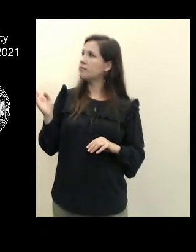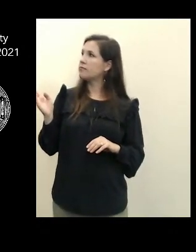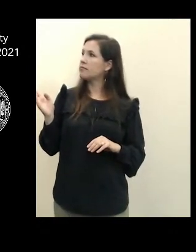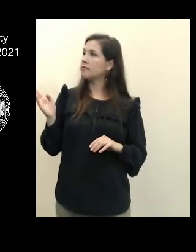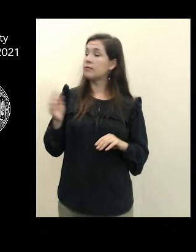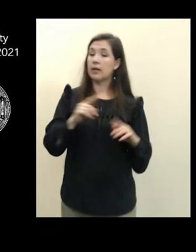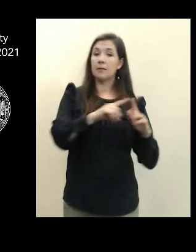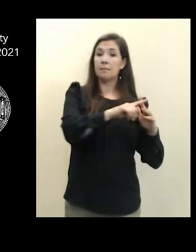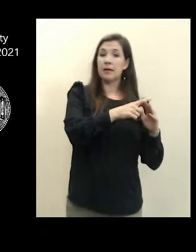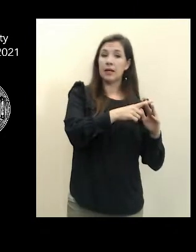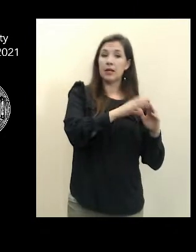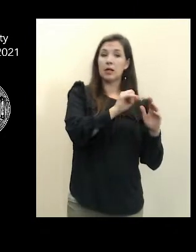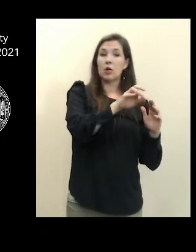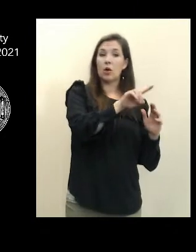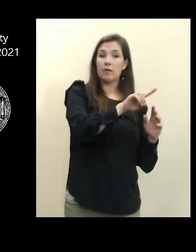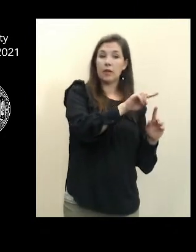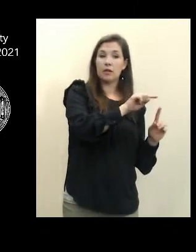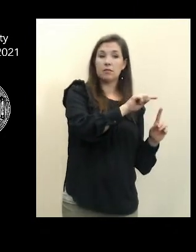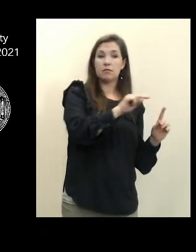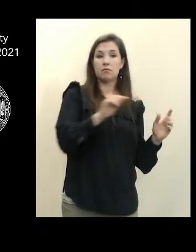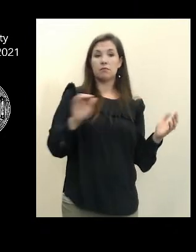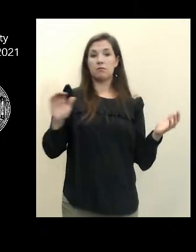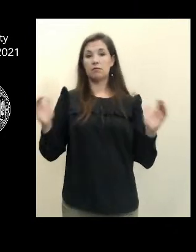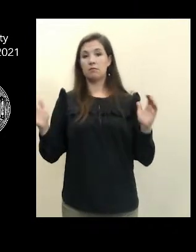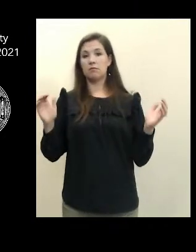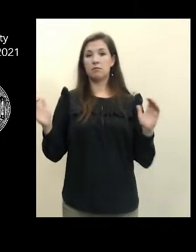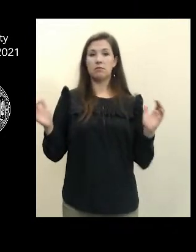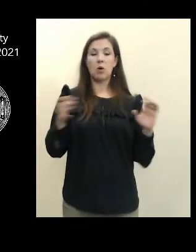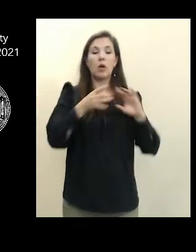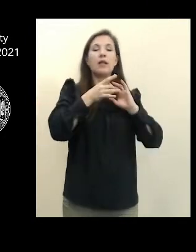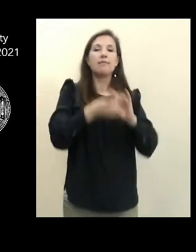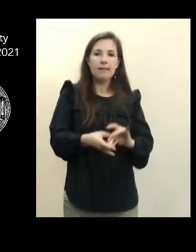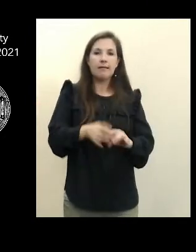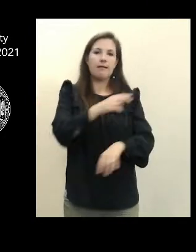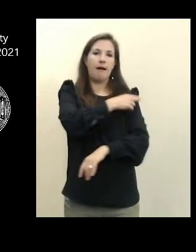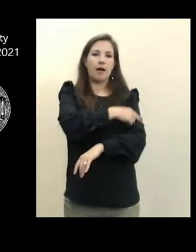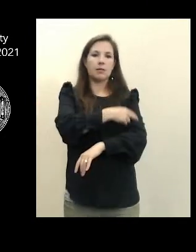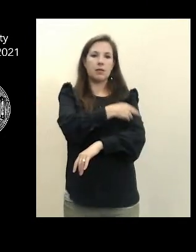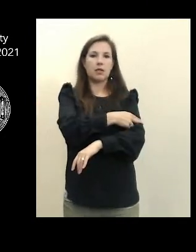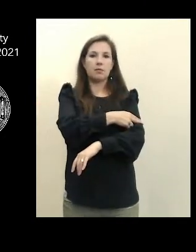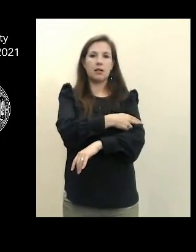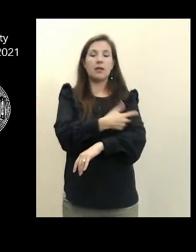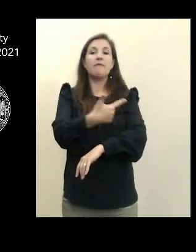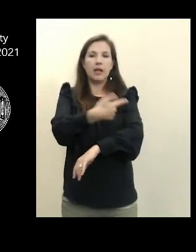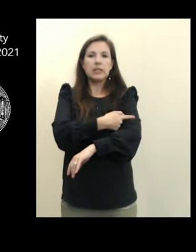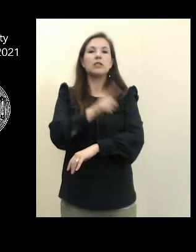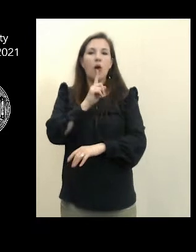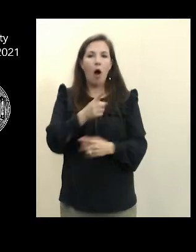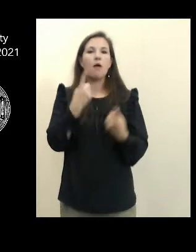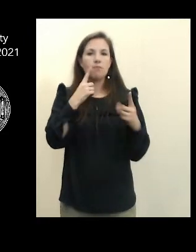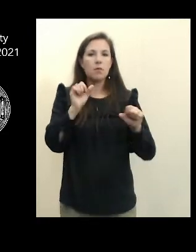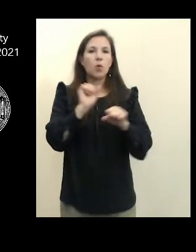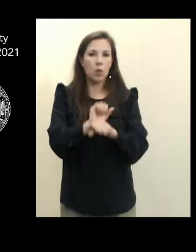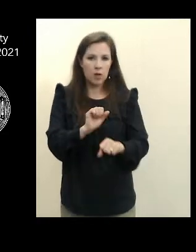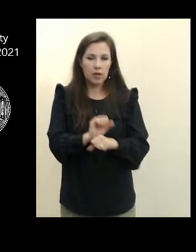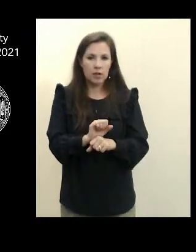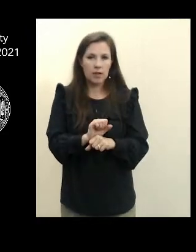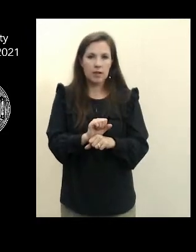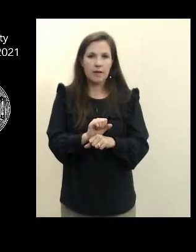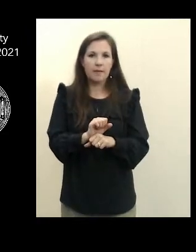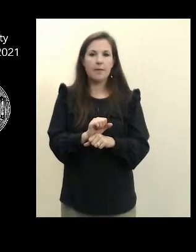of the COVID-19 pandemic with regards to hospitalization rates. Vaccines are working. They are